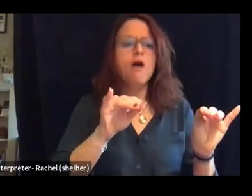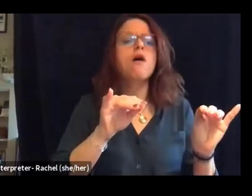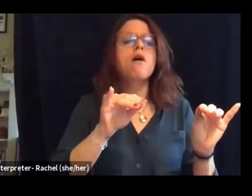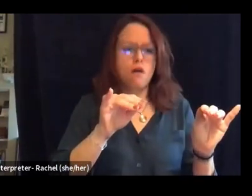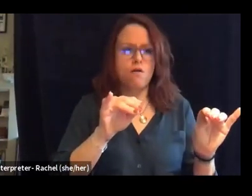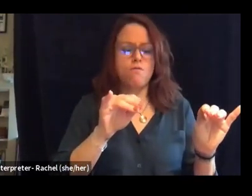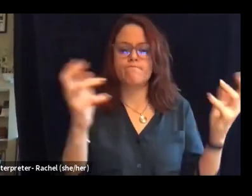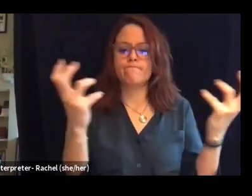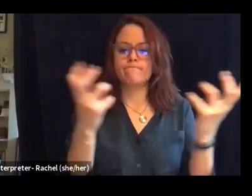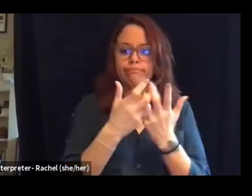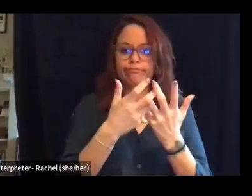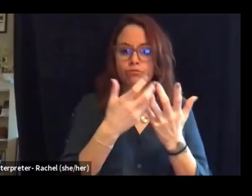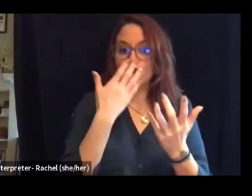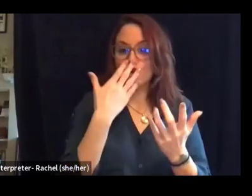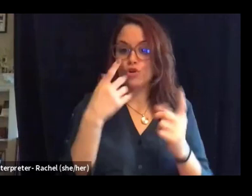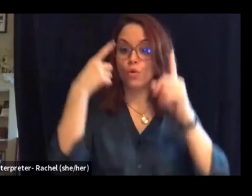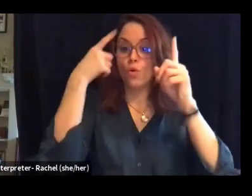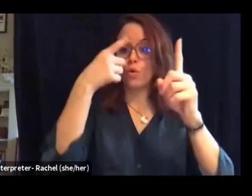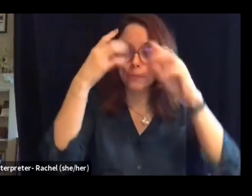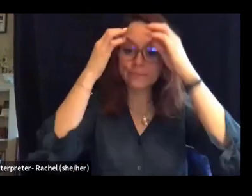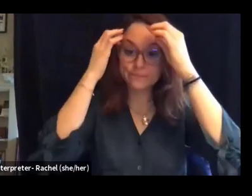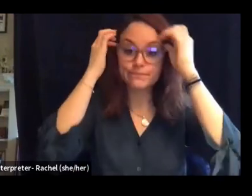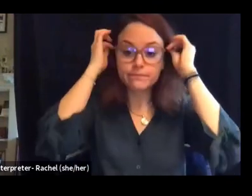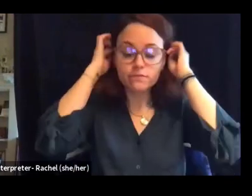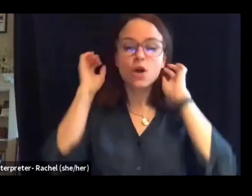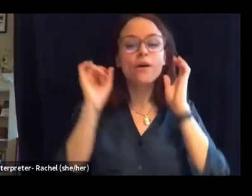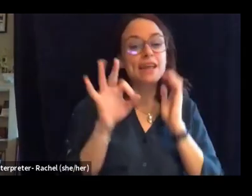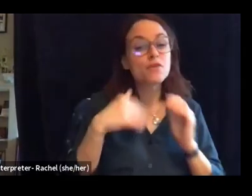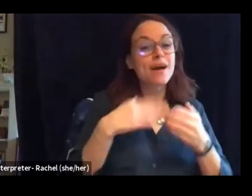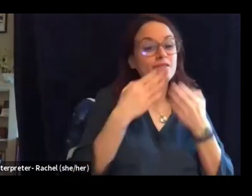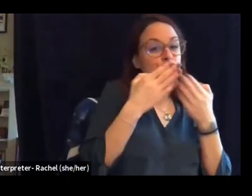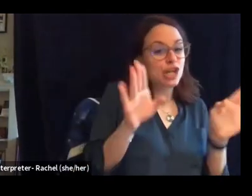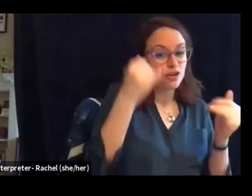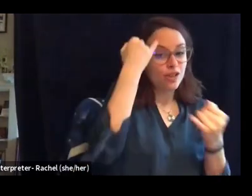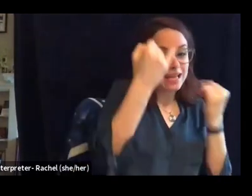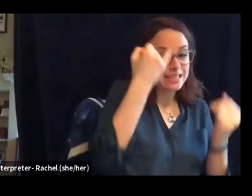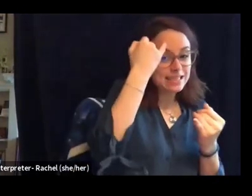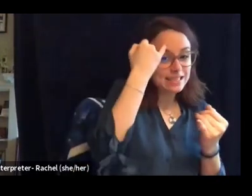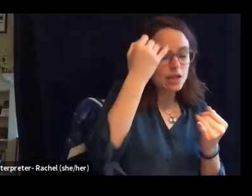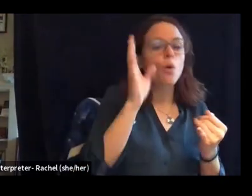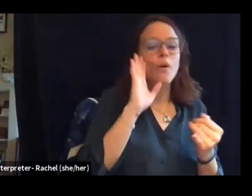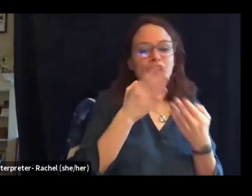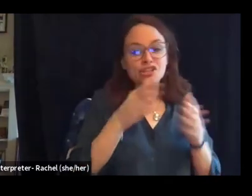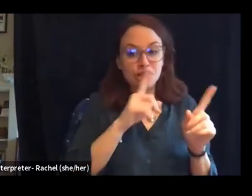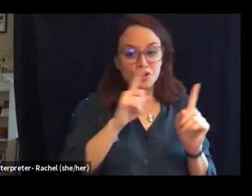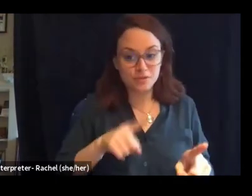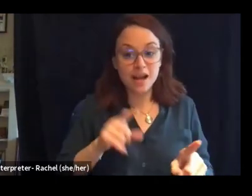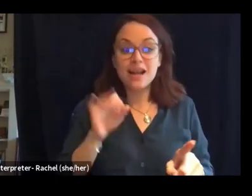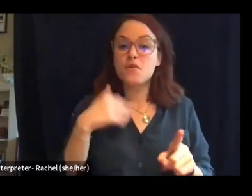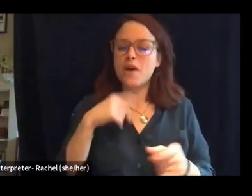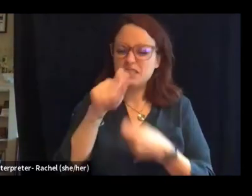general ideas, you're going to get general responses. that's very true.